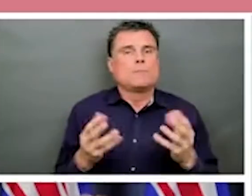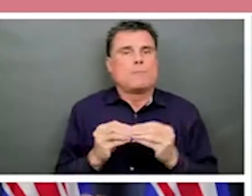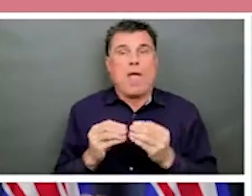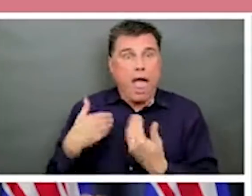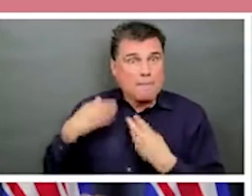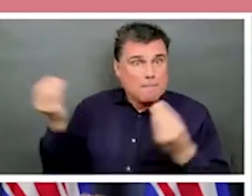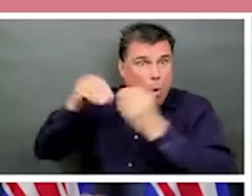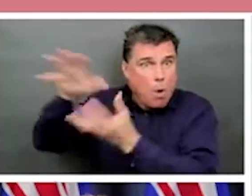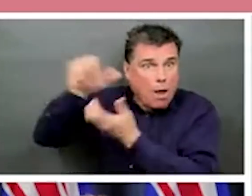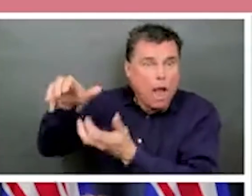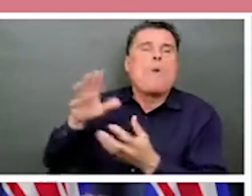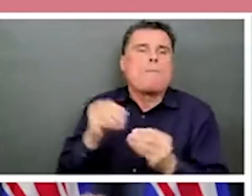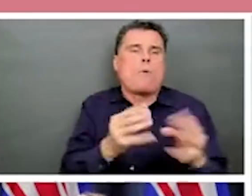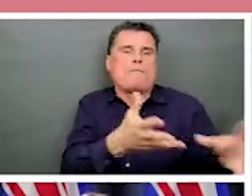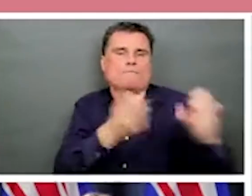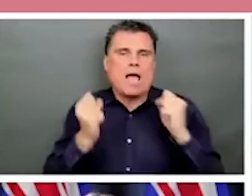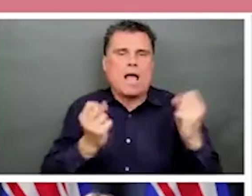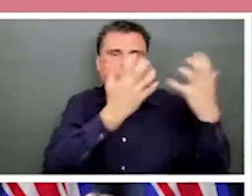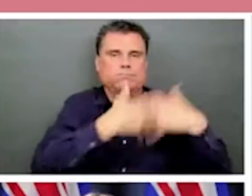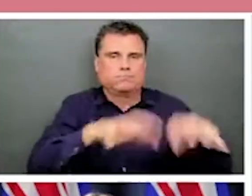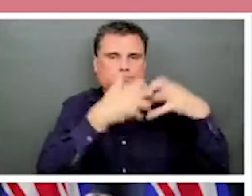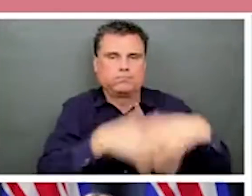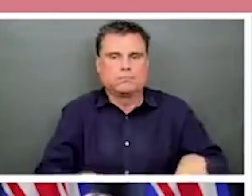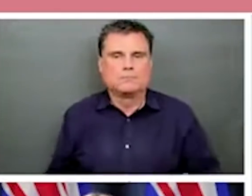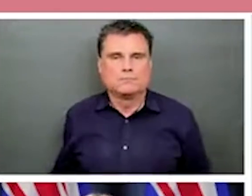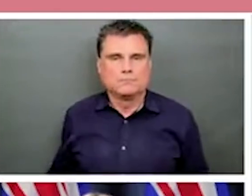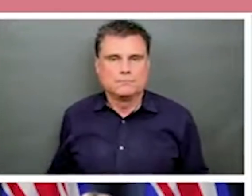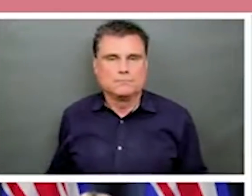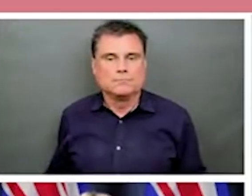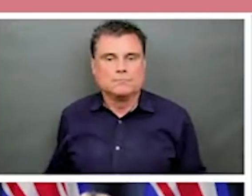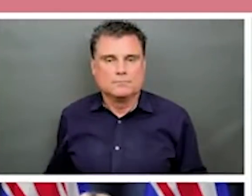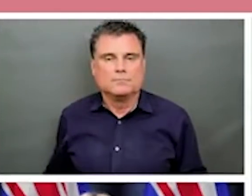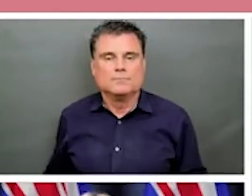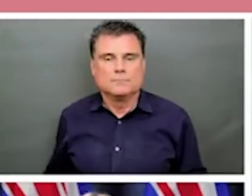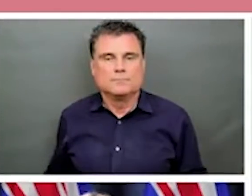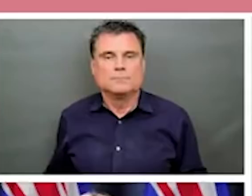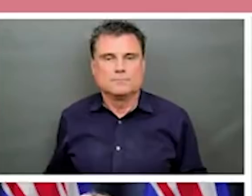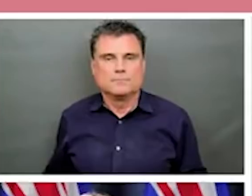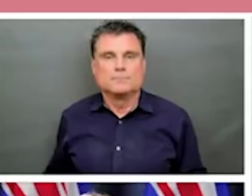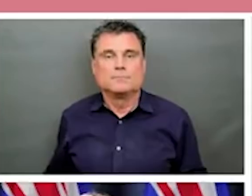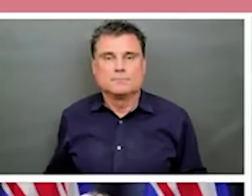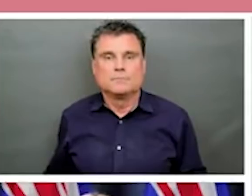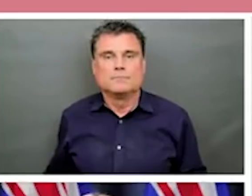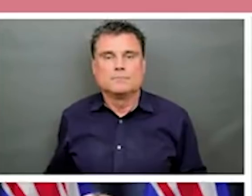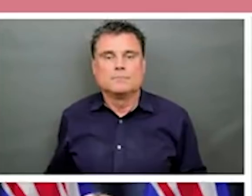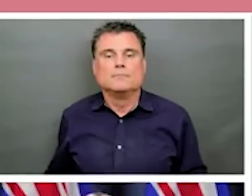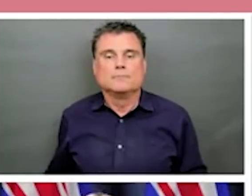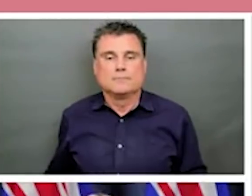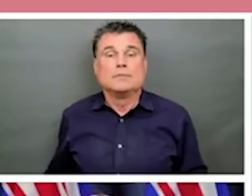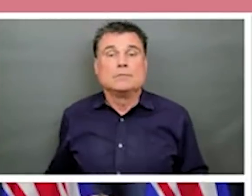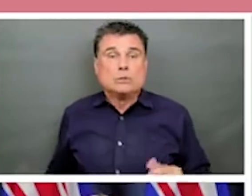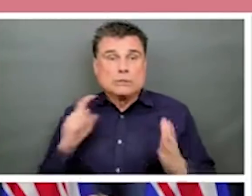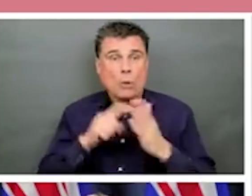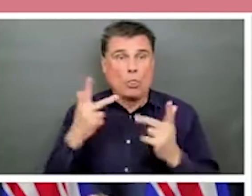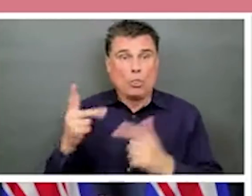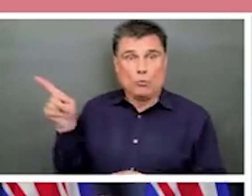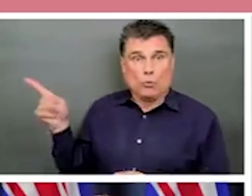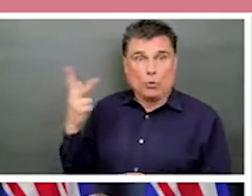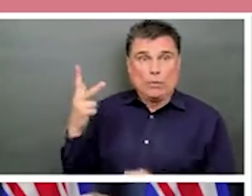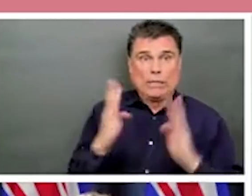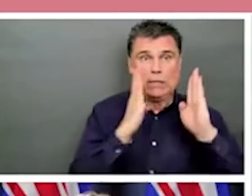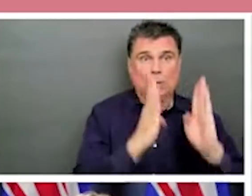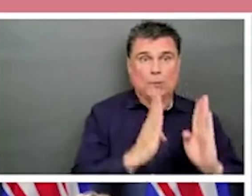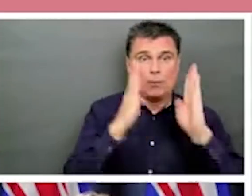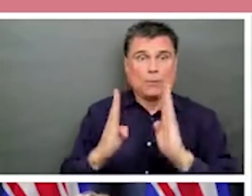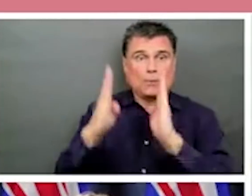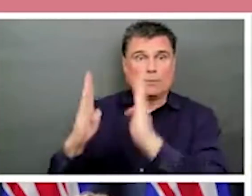this is our updated progress using the phases that we have had from the very beginning. And what